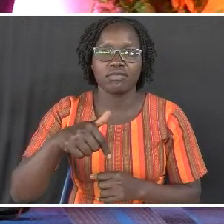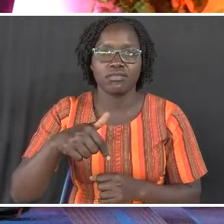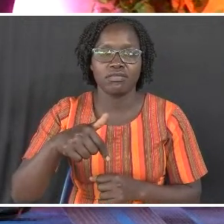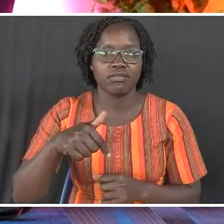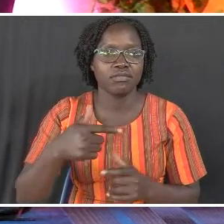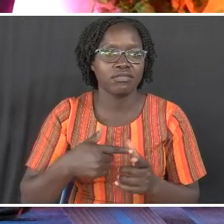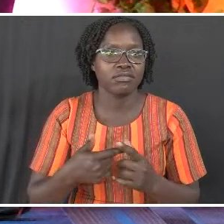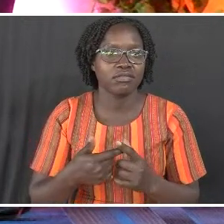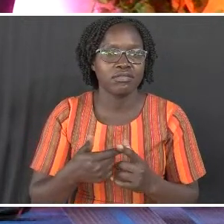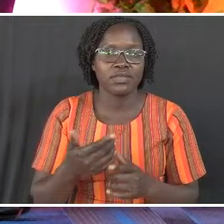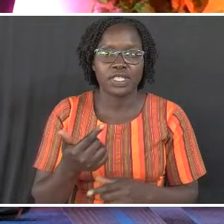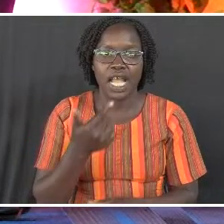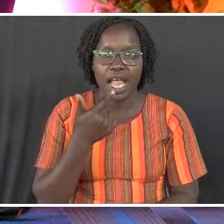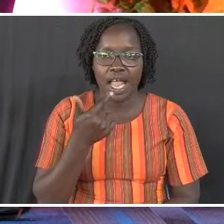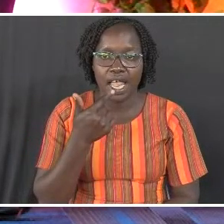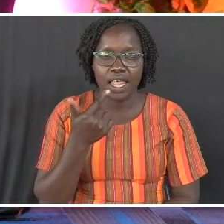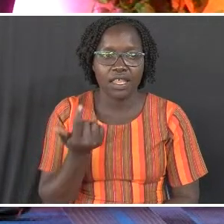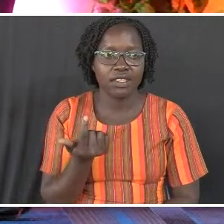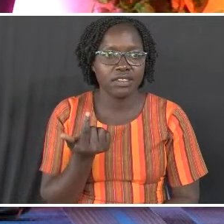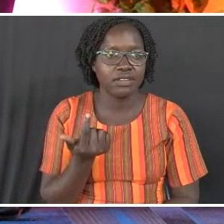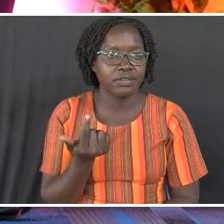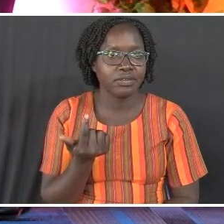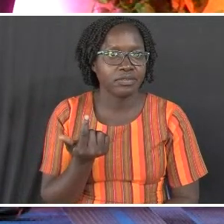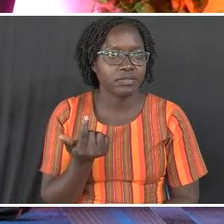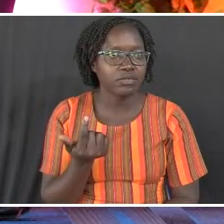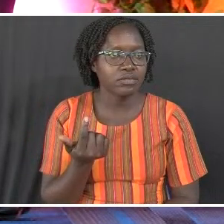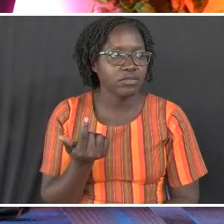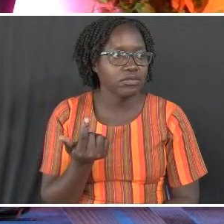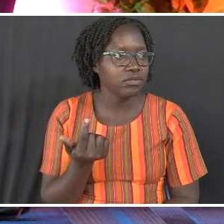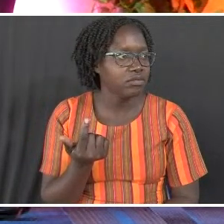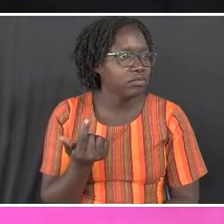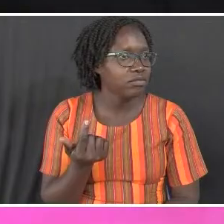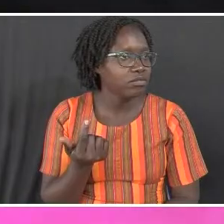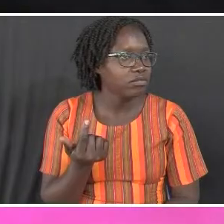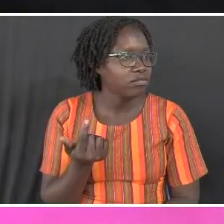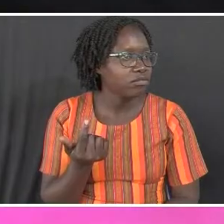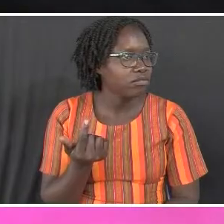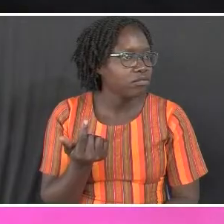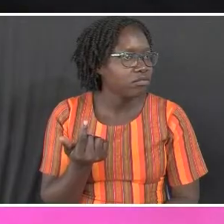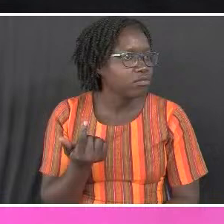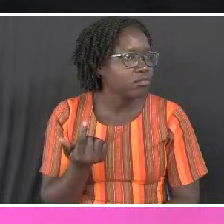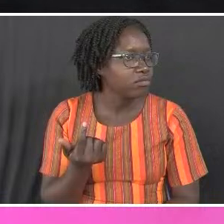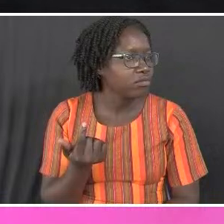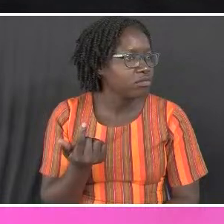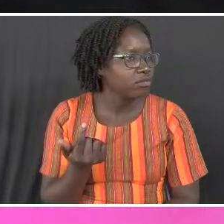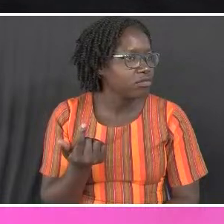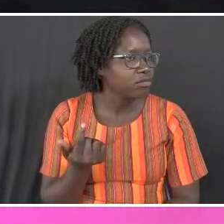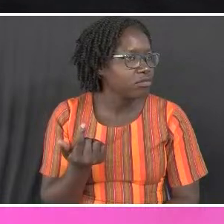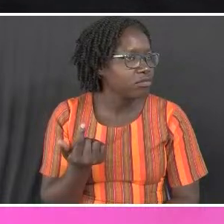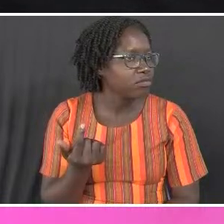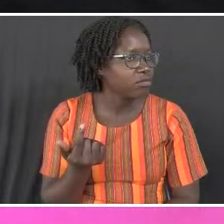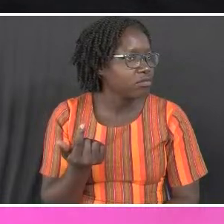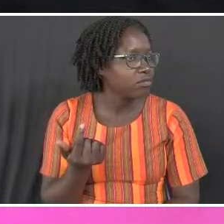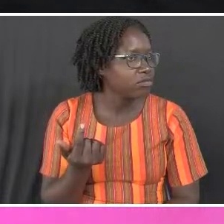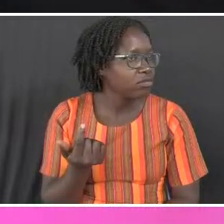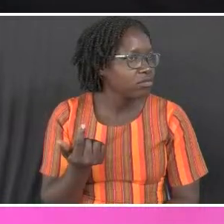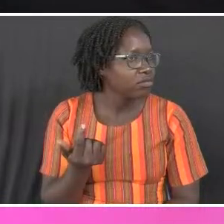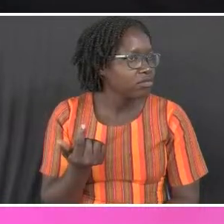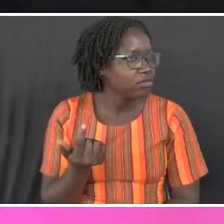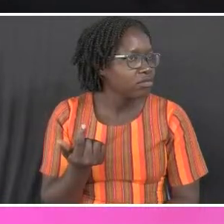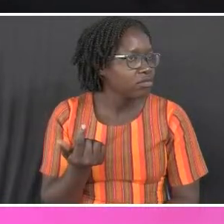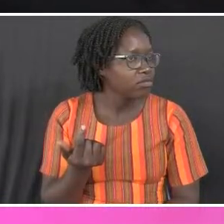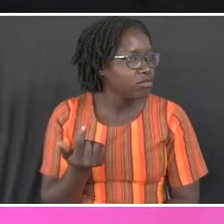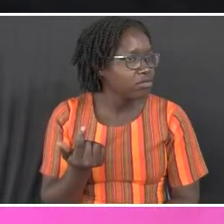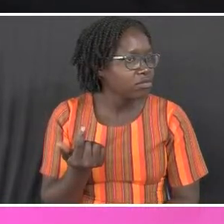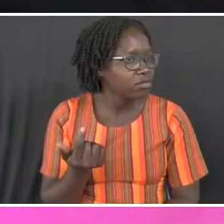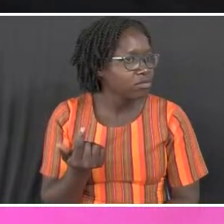then also the tongue. How we are supposed to brush the tongue, you just from the inside going